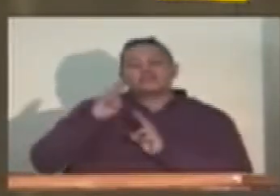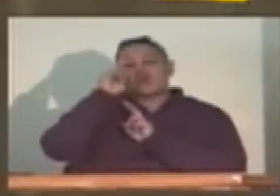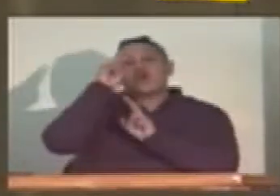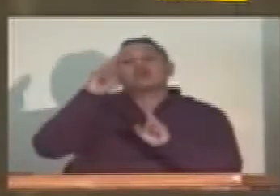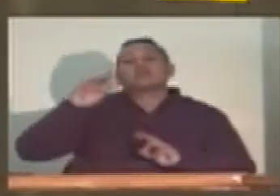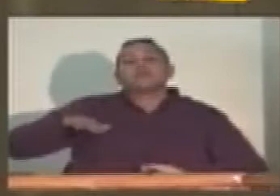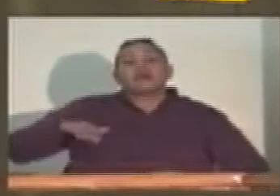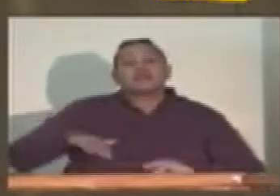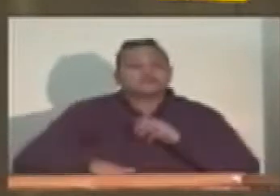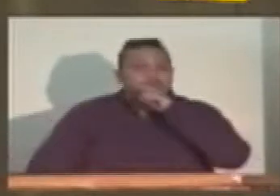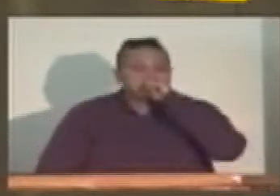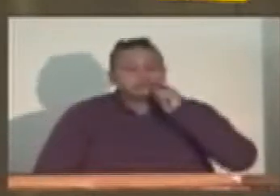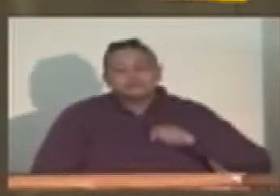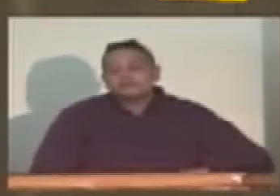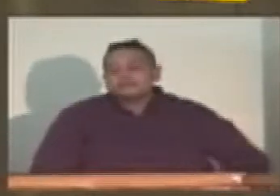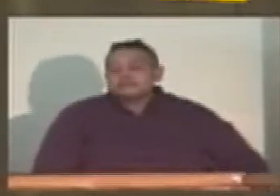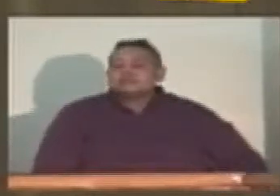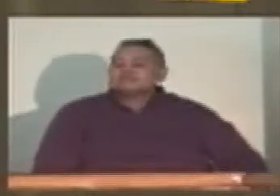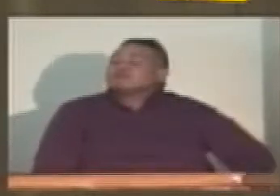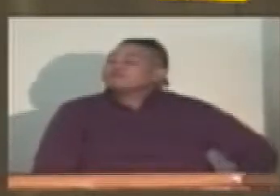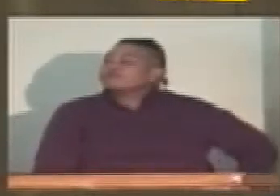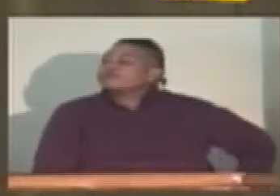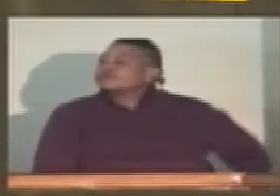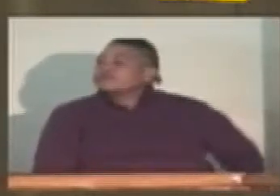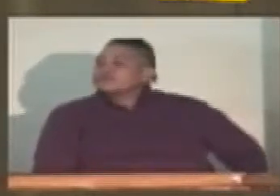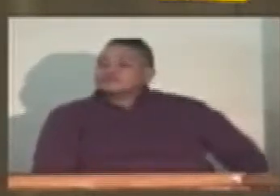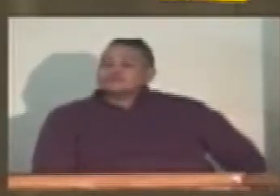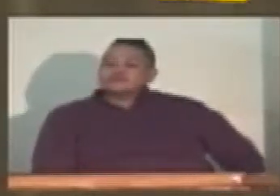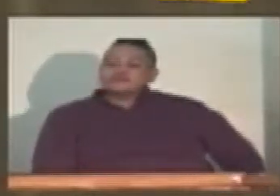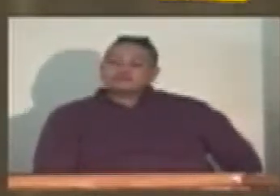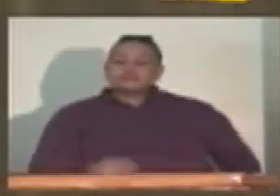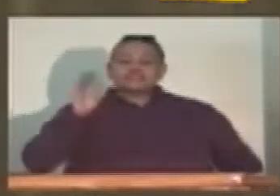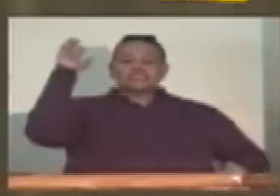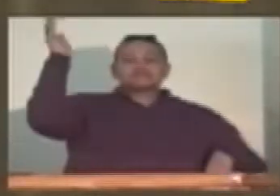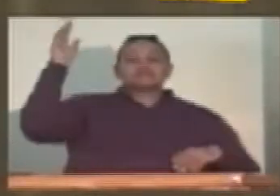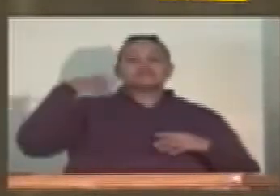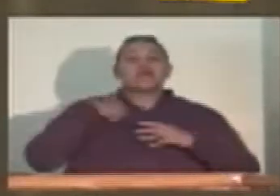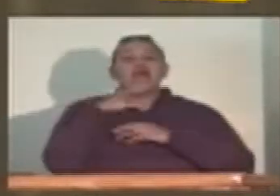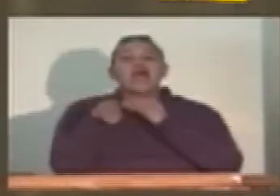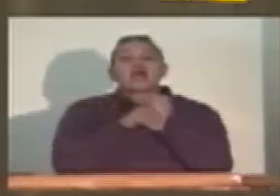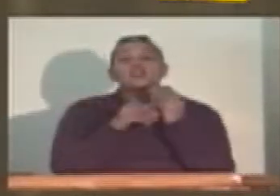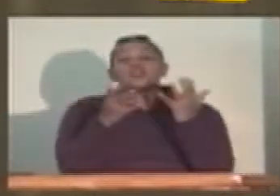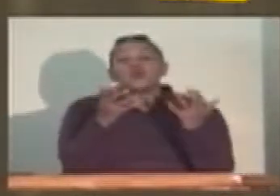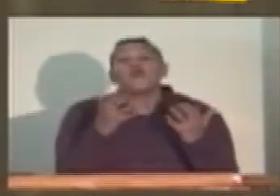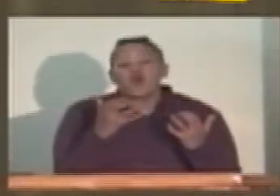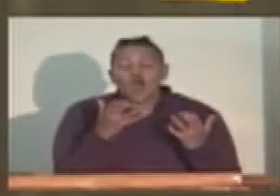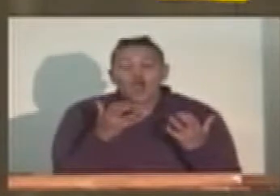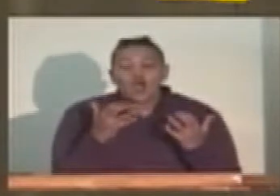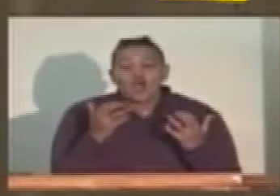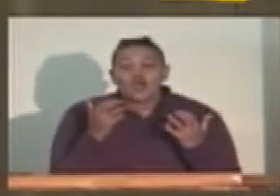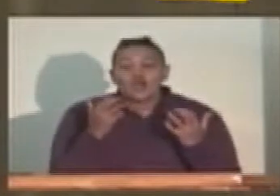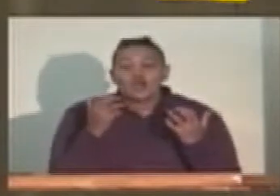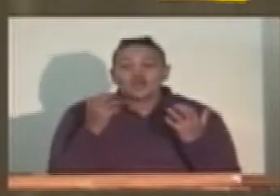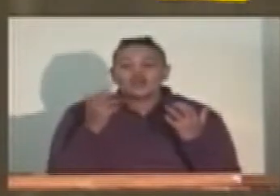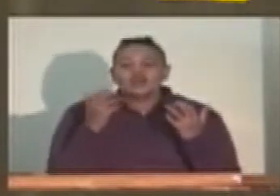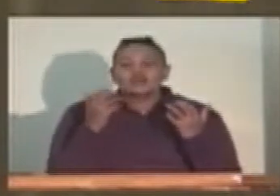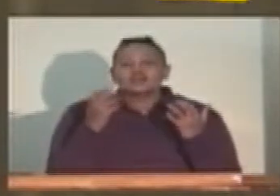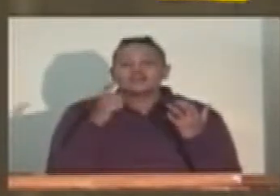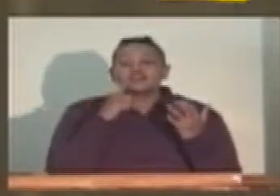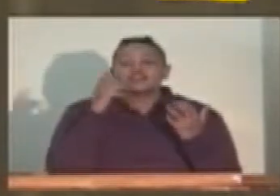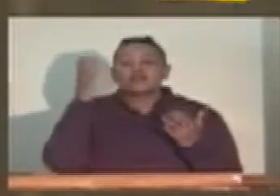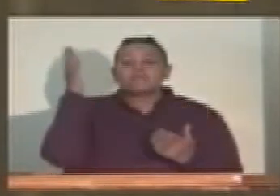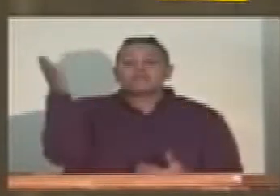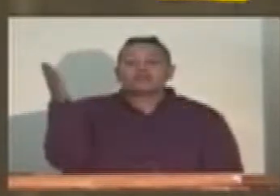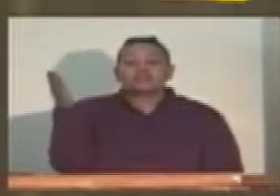House. Mr. Speaker, I would like to also the presence